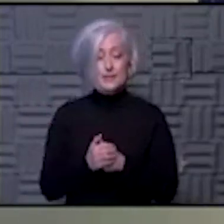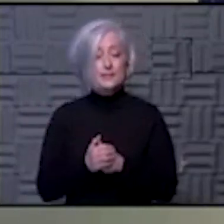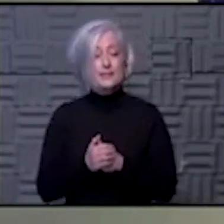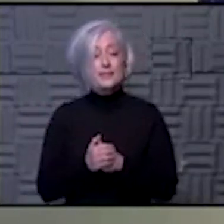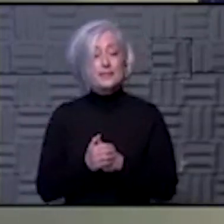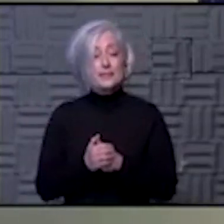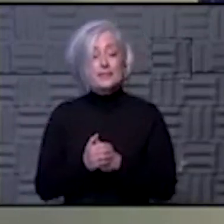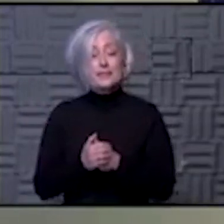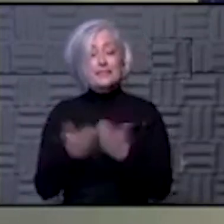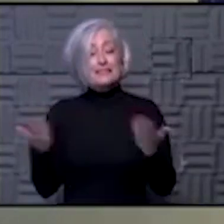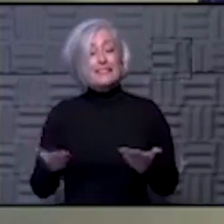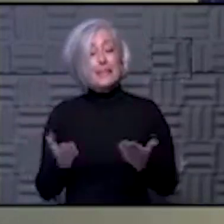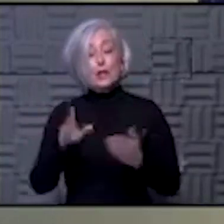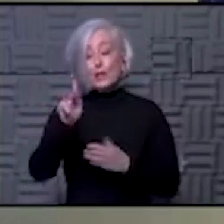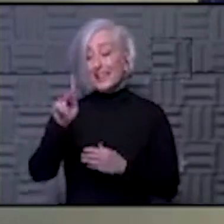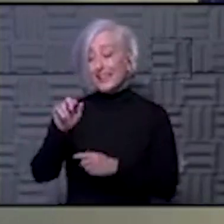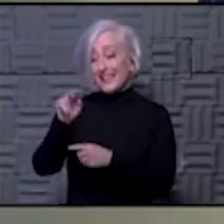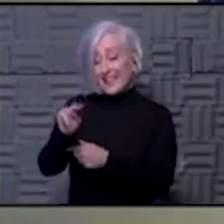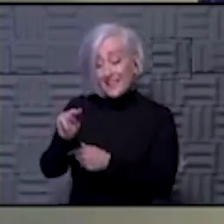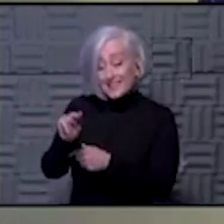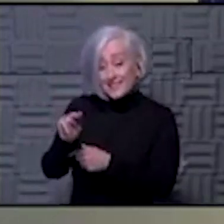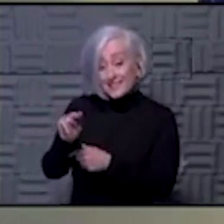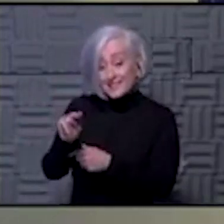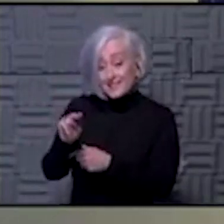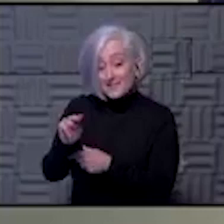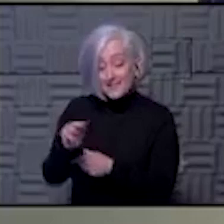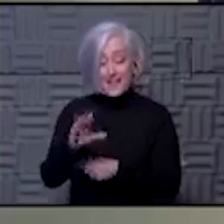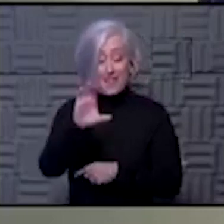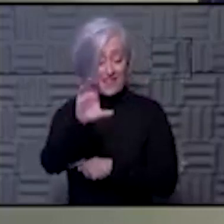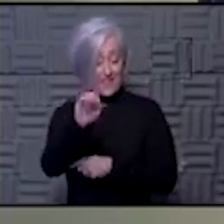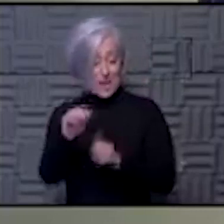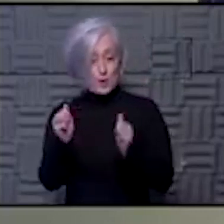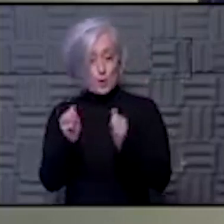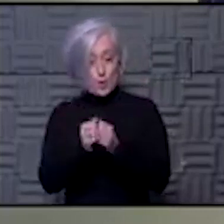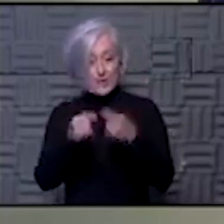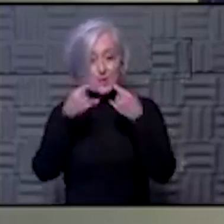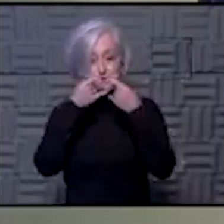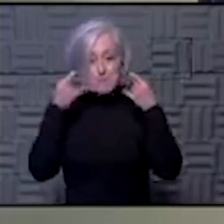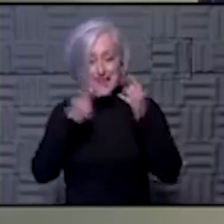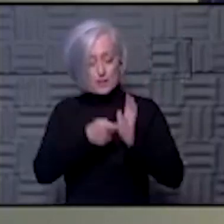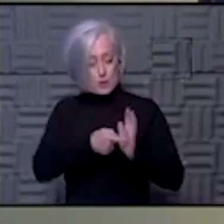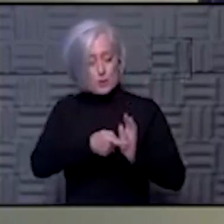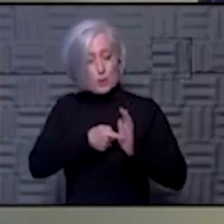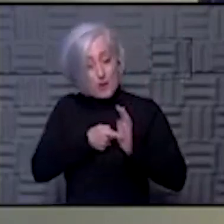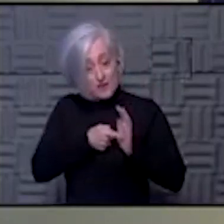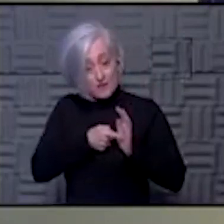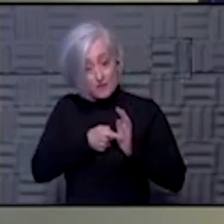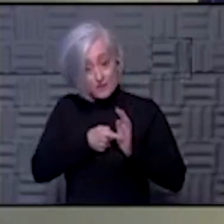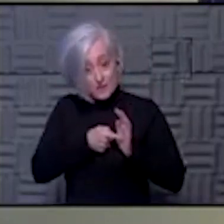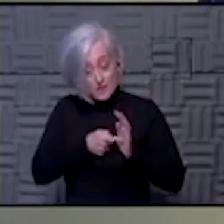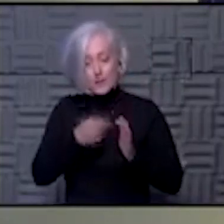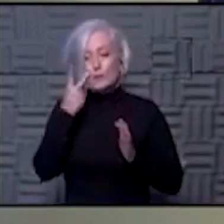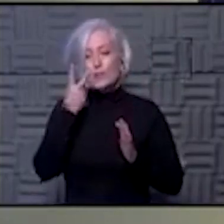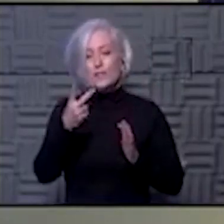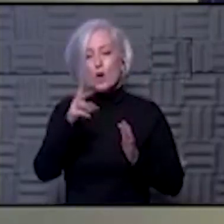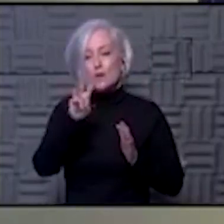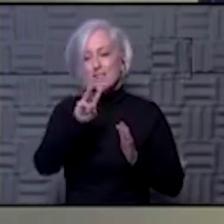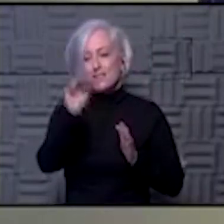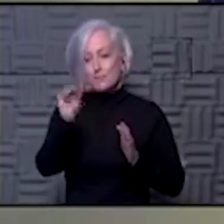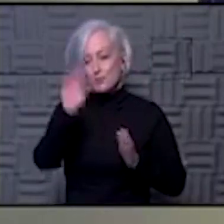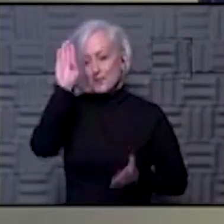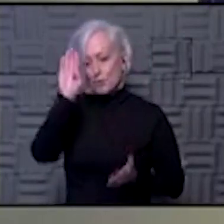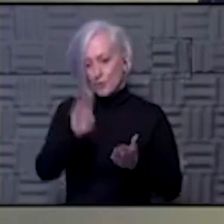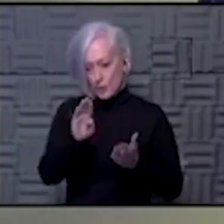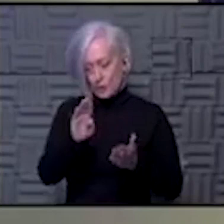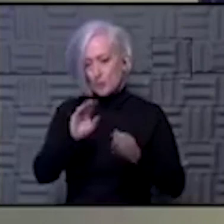in Kansas, in those counties that had a mask mandate, there was a 6% decrease in the infections. In those